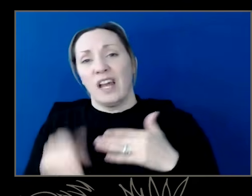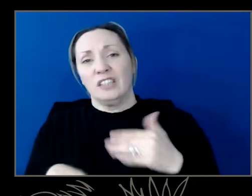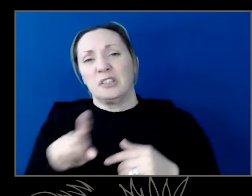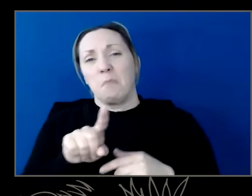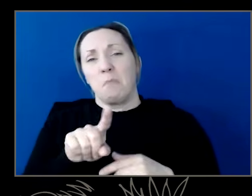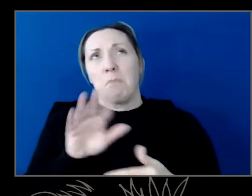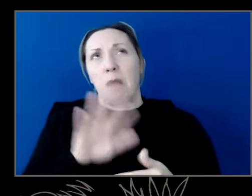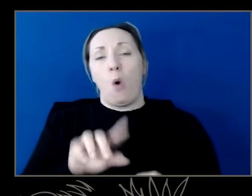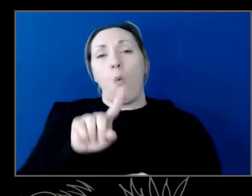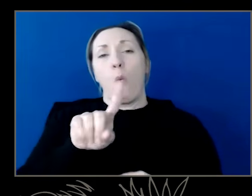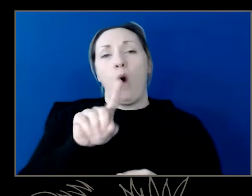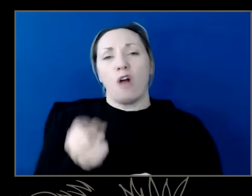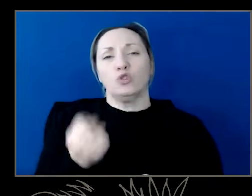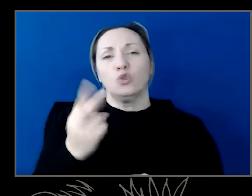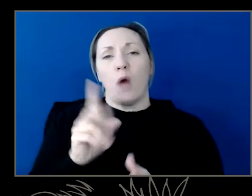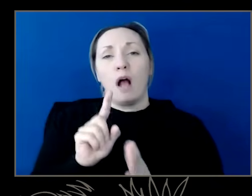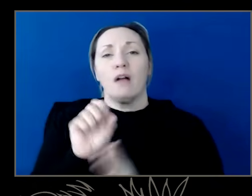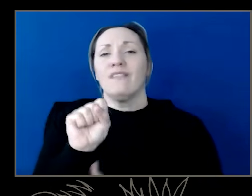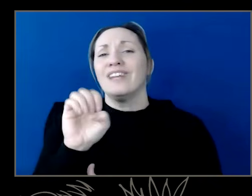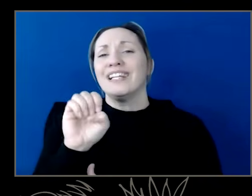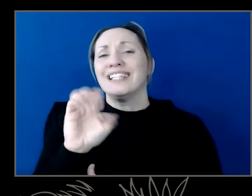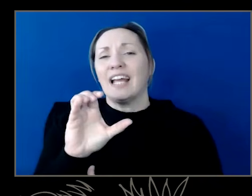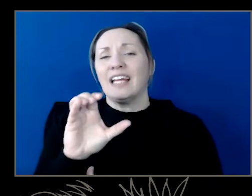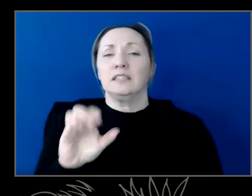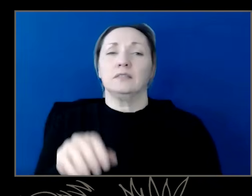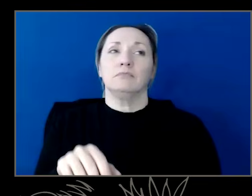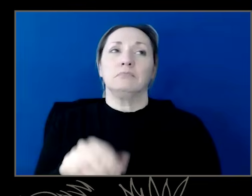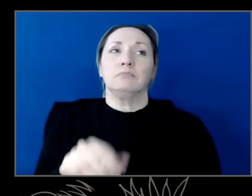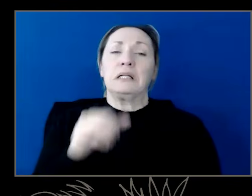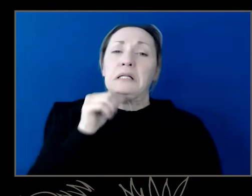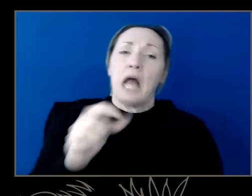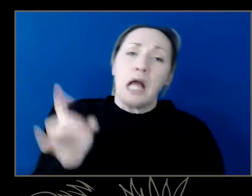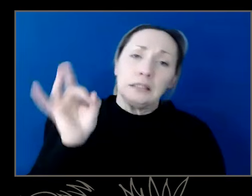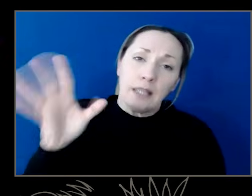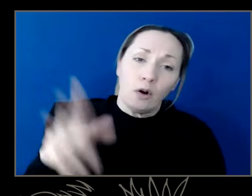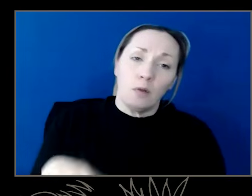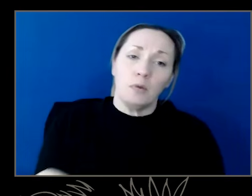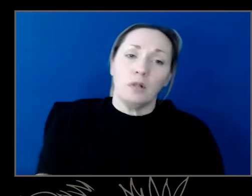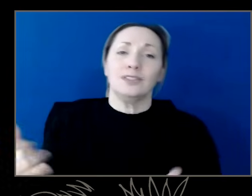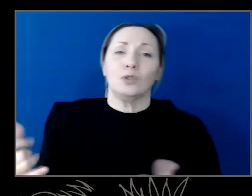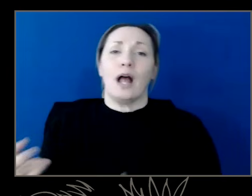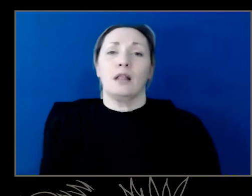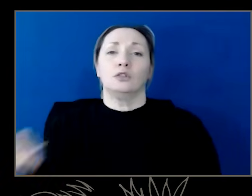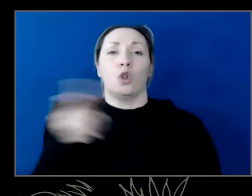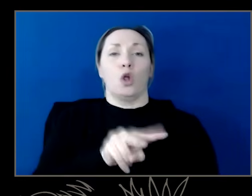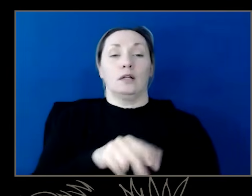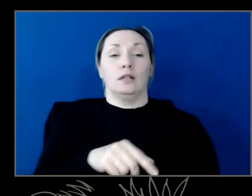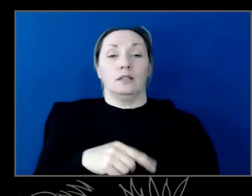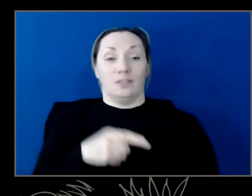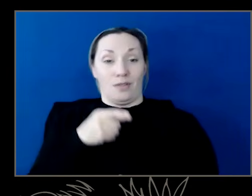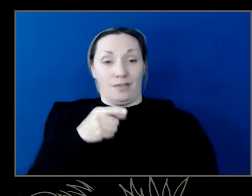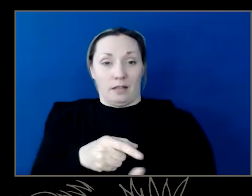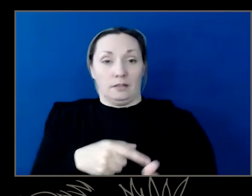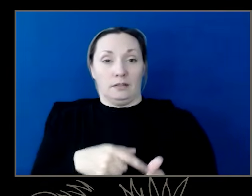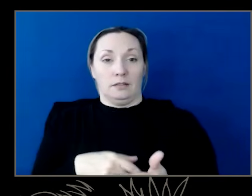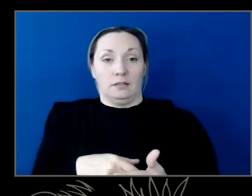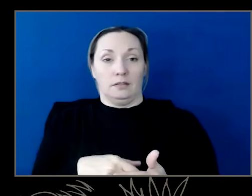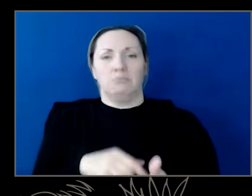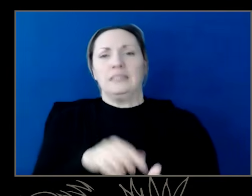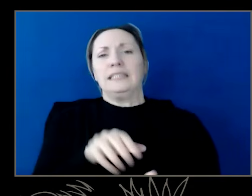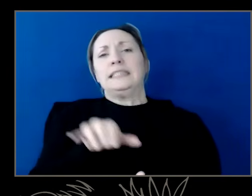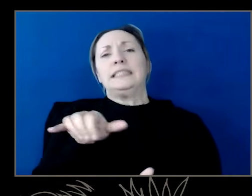112 seconds. Not terrible. Let's take a look at this package over here. So this is basically a